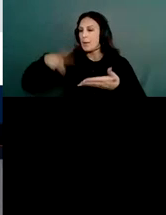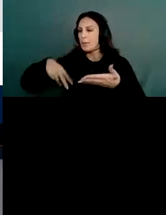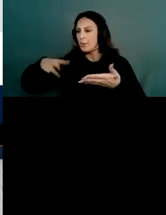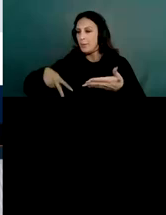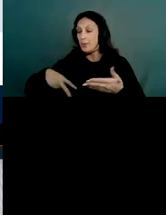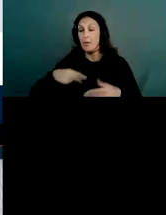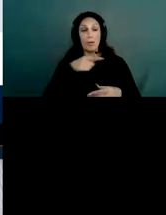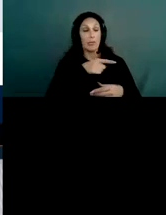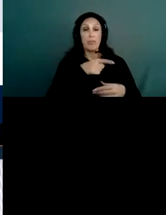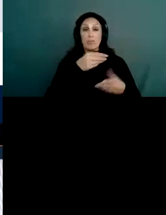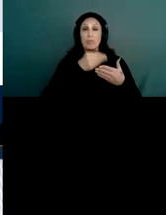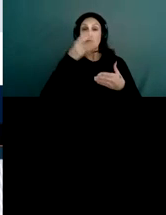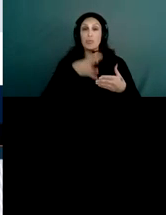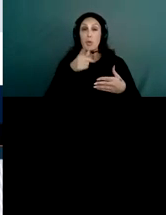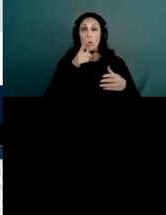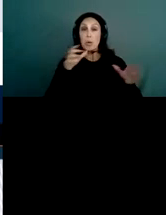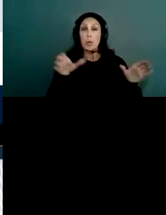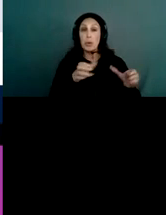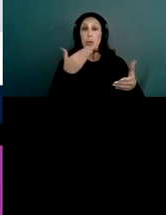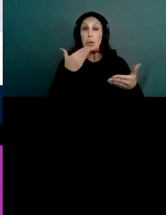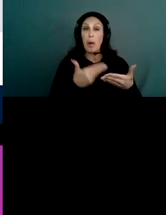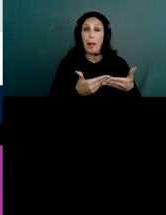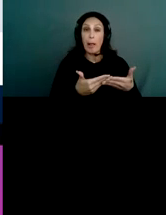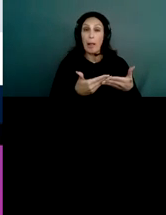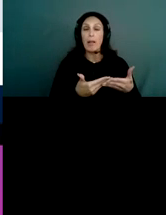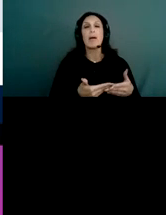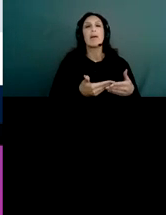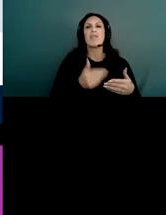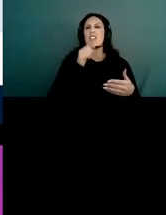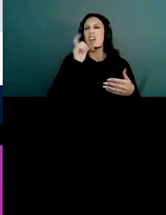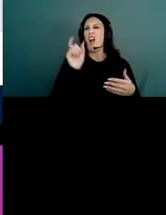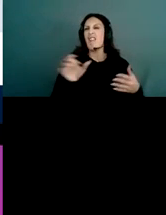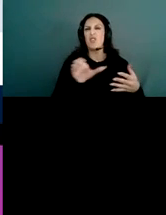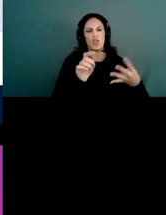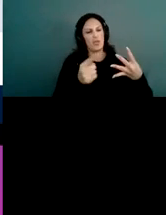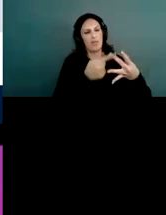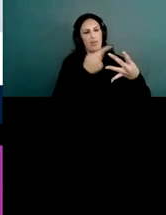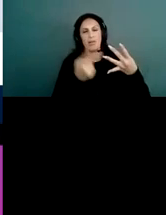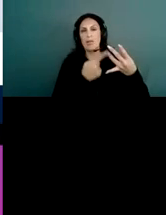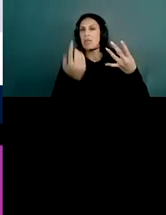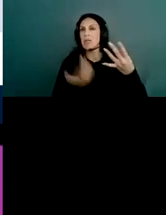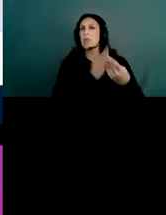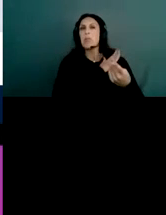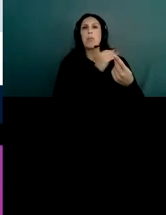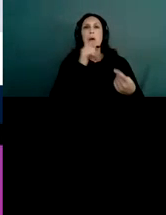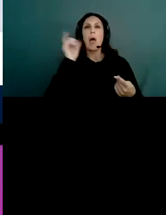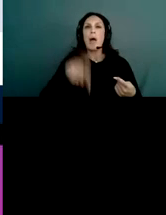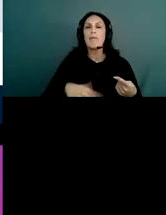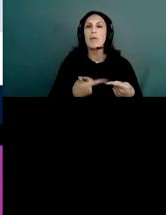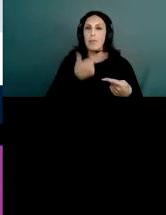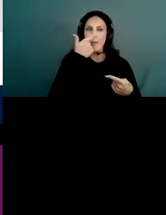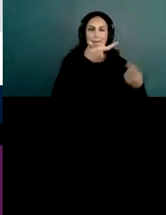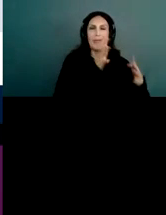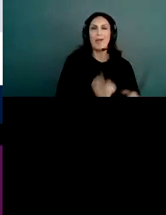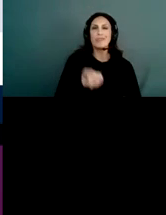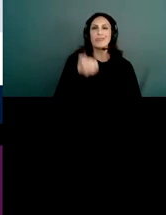enough on a skill get to skip the additional instruction and practice, and they finish the activity early. Students earn a streak by